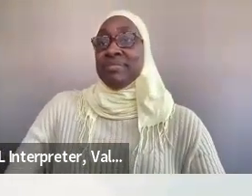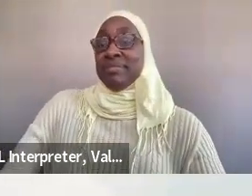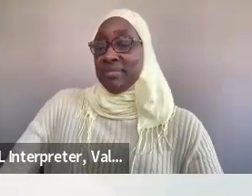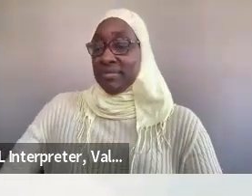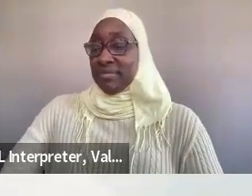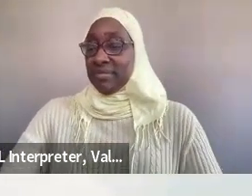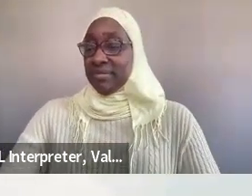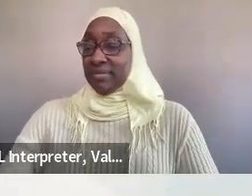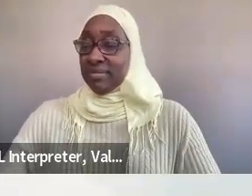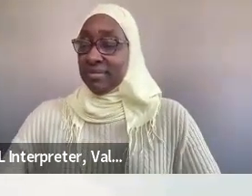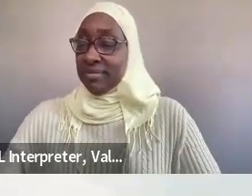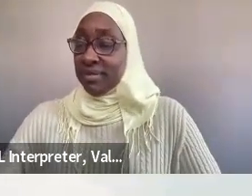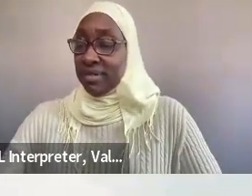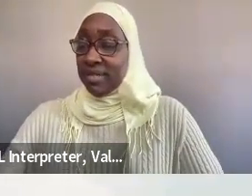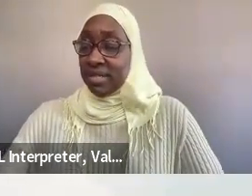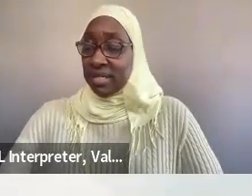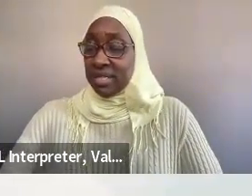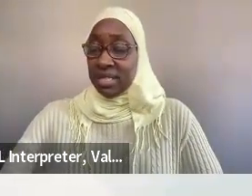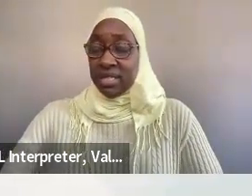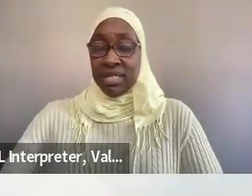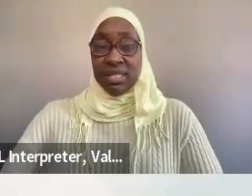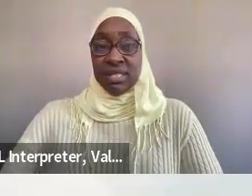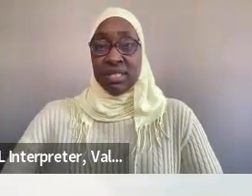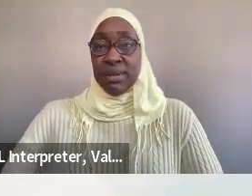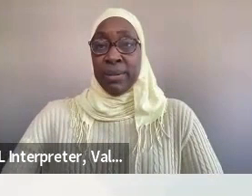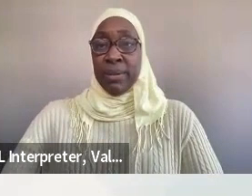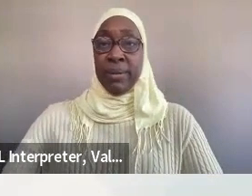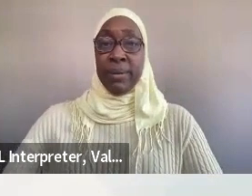So part of what disability